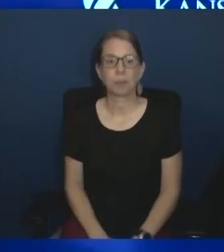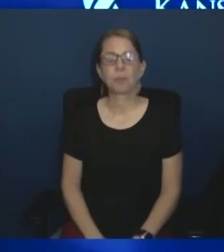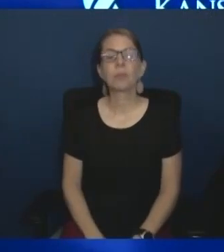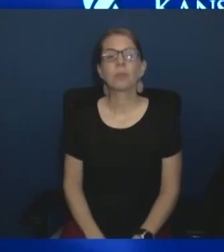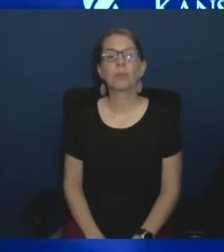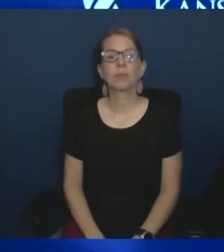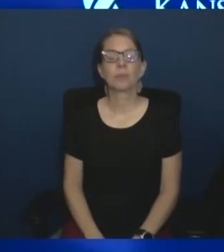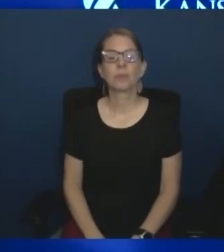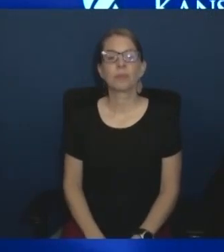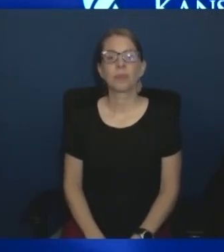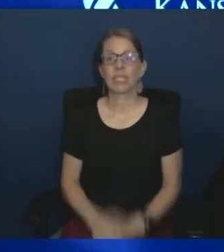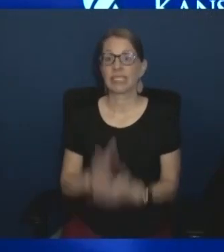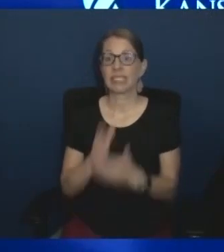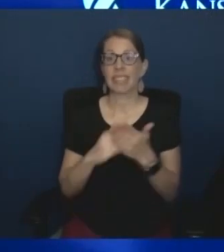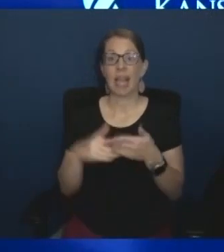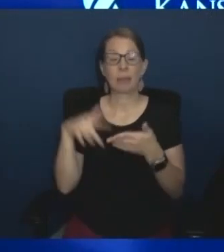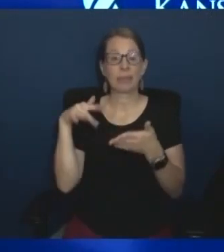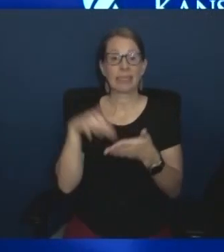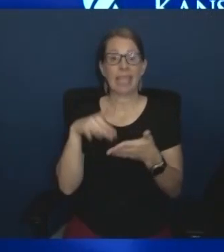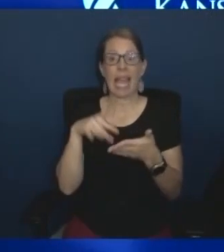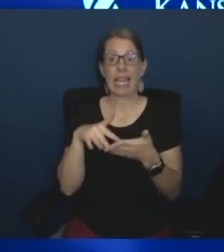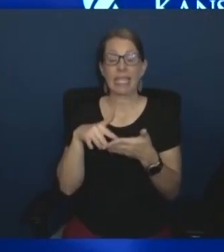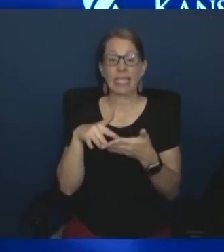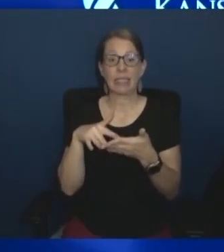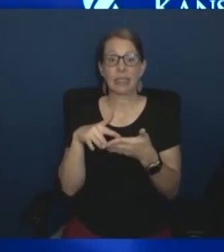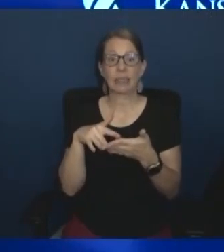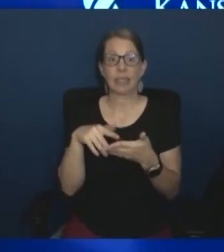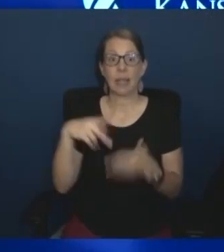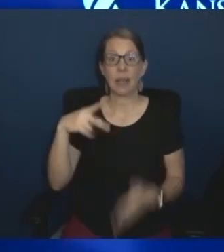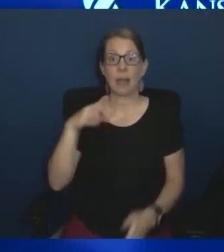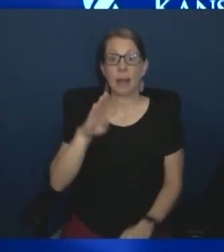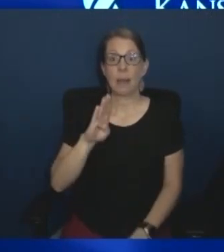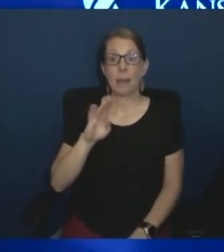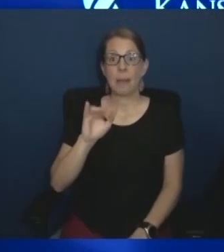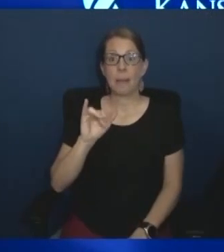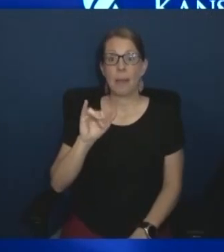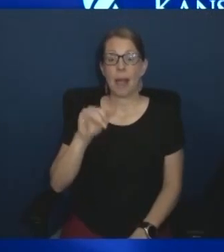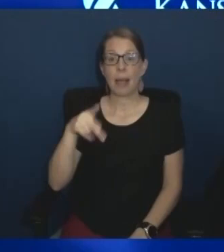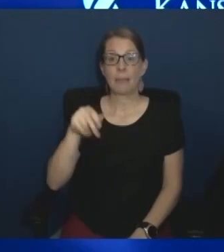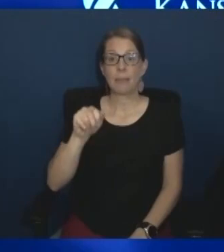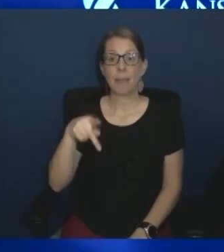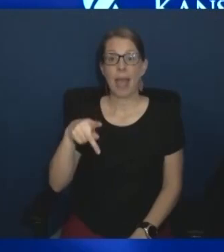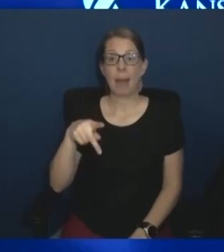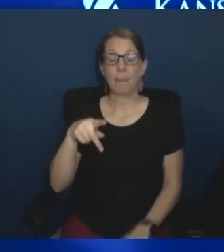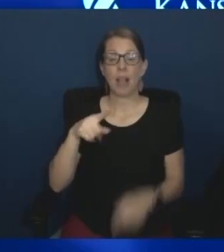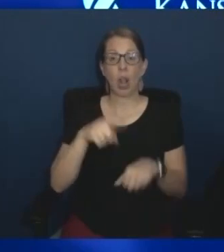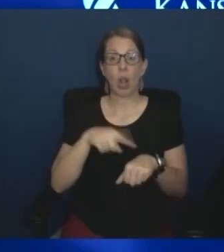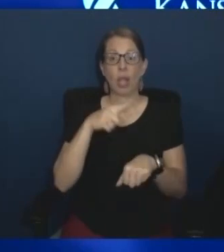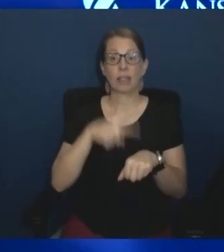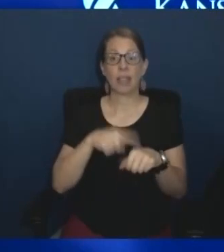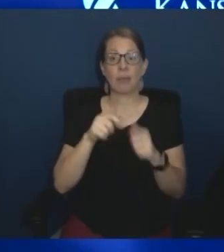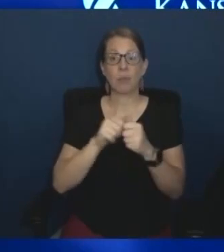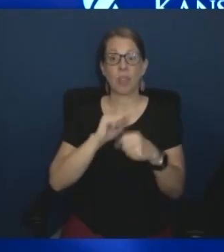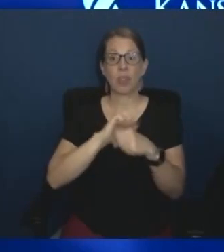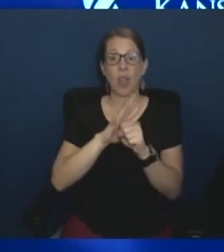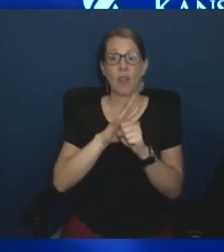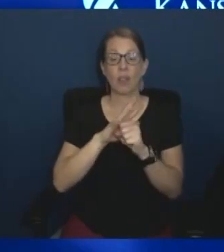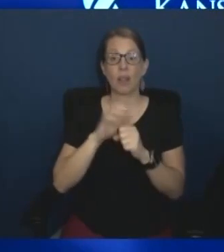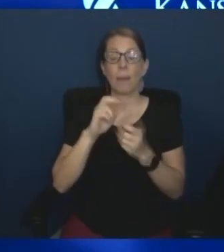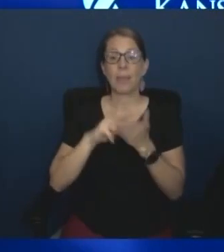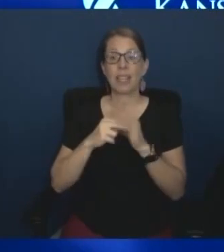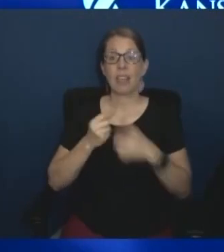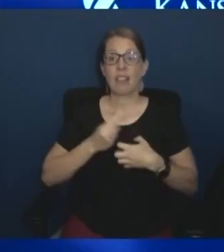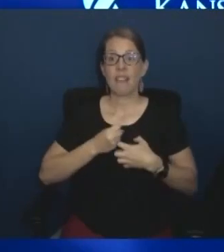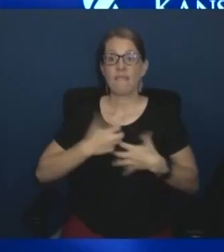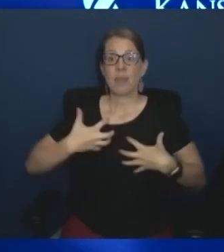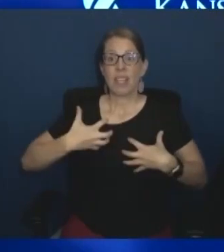some studies that staying on the BiPAP long time with COVID, it makes the inflammation worse, because you're just pushing that